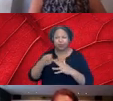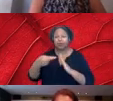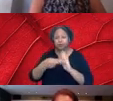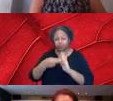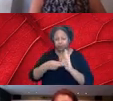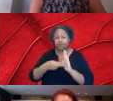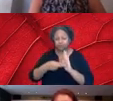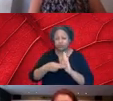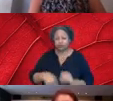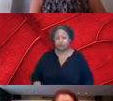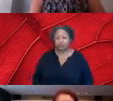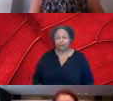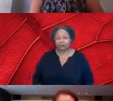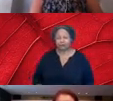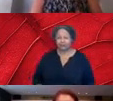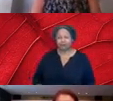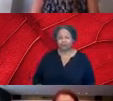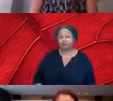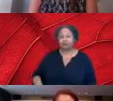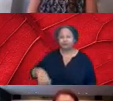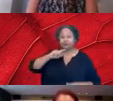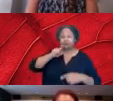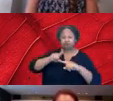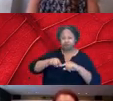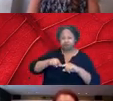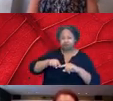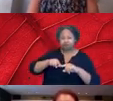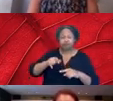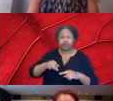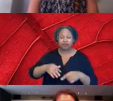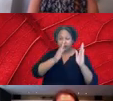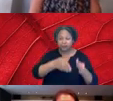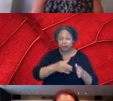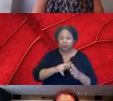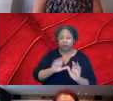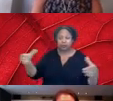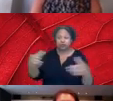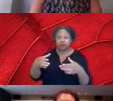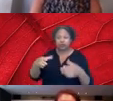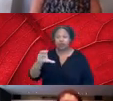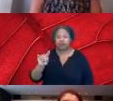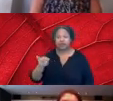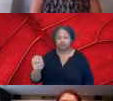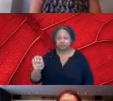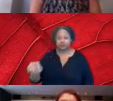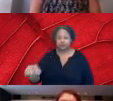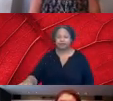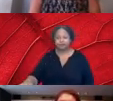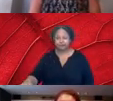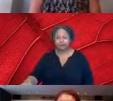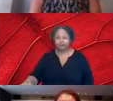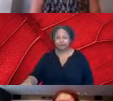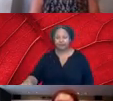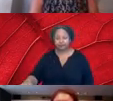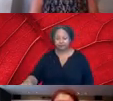well. And I guess it depends too if you're an individual or a collective, right? Correct. So that would